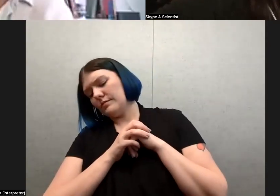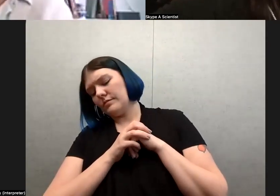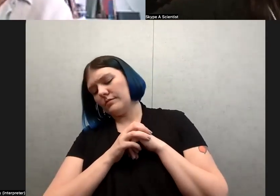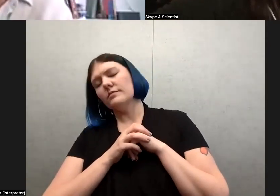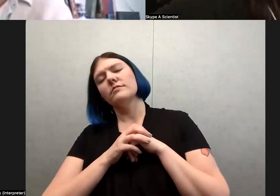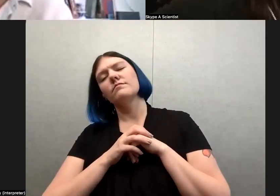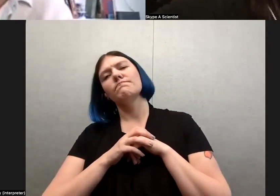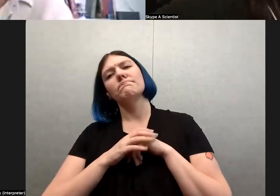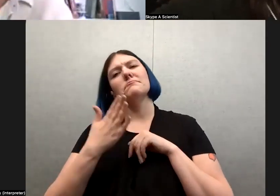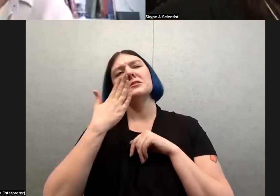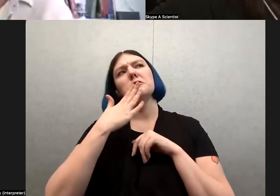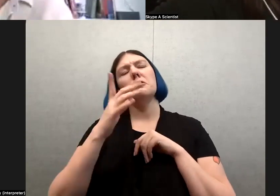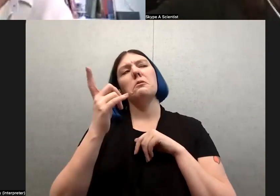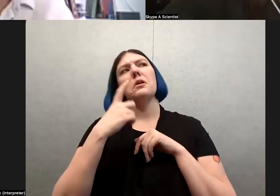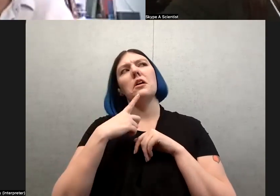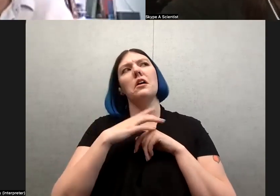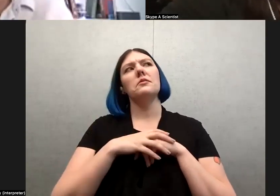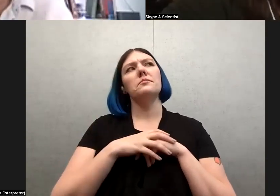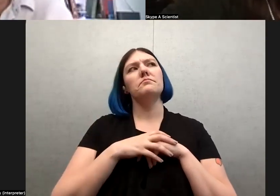a good question.